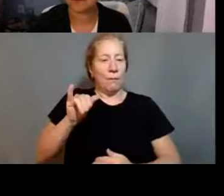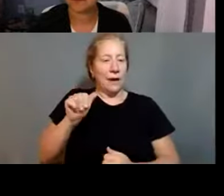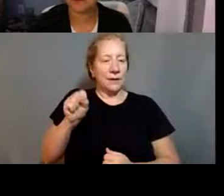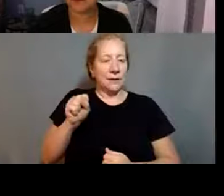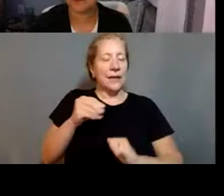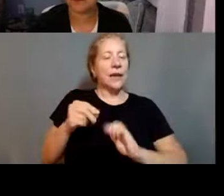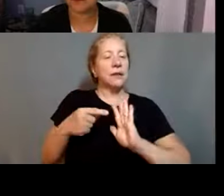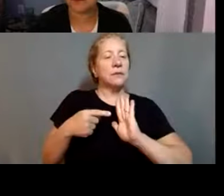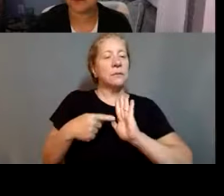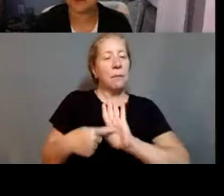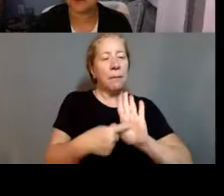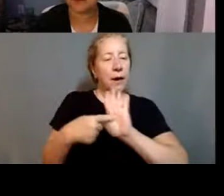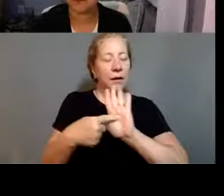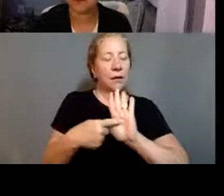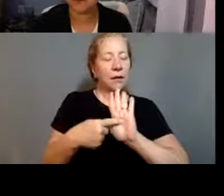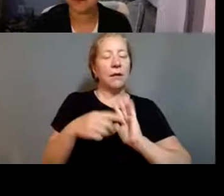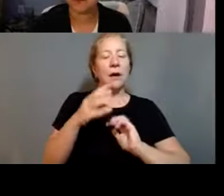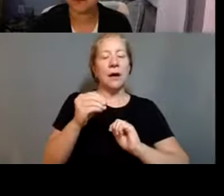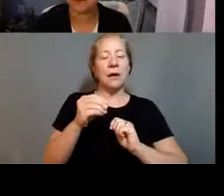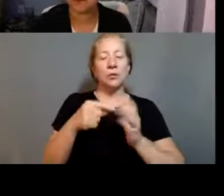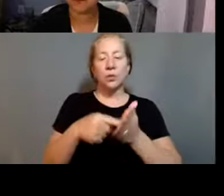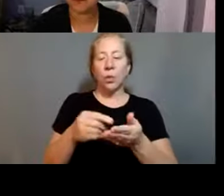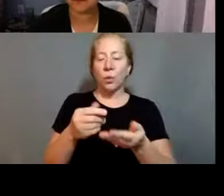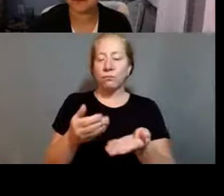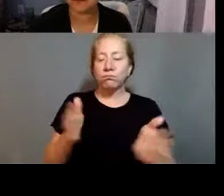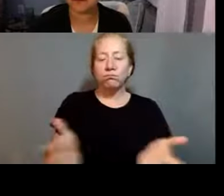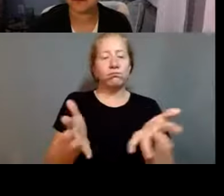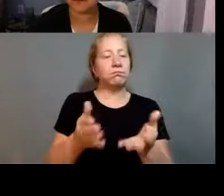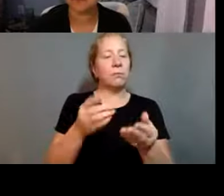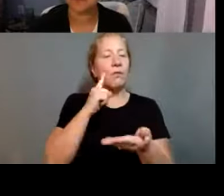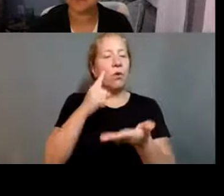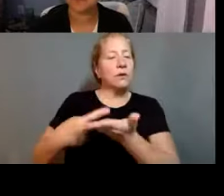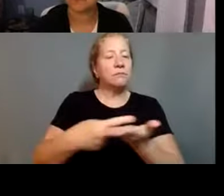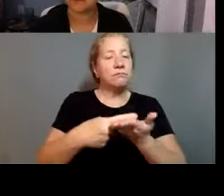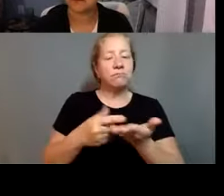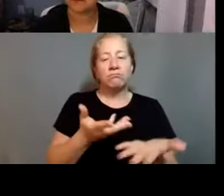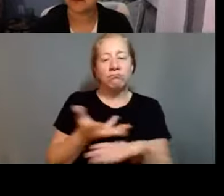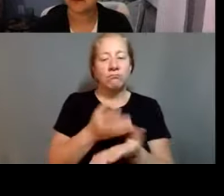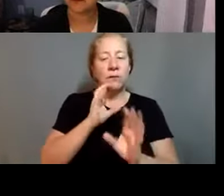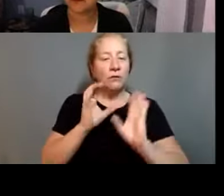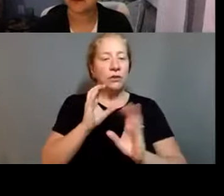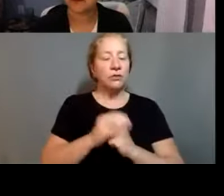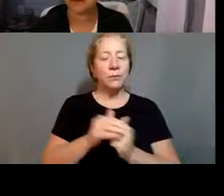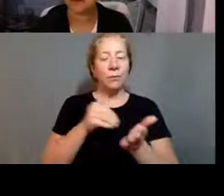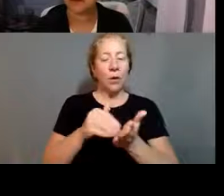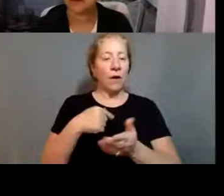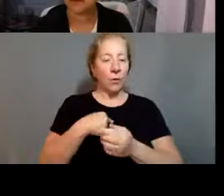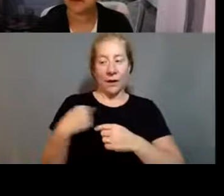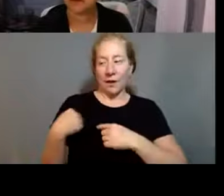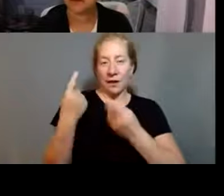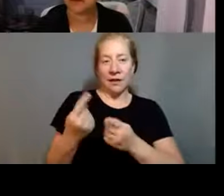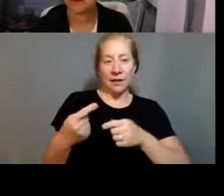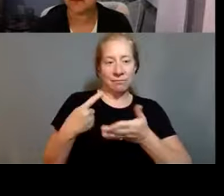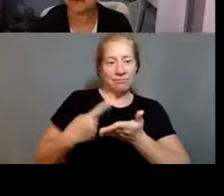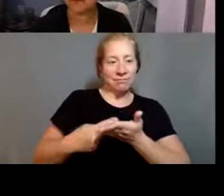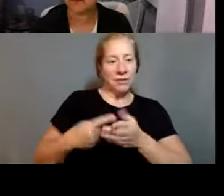model and to facilitate the conversations. And something that we struggle with is you talked